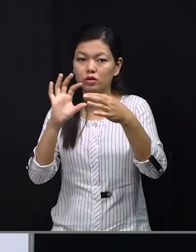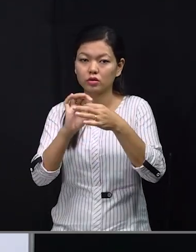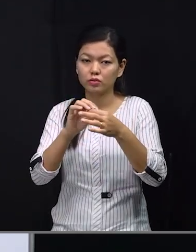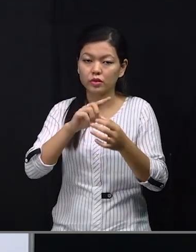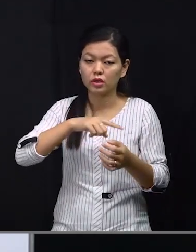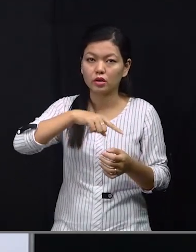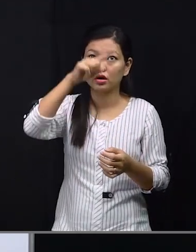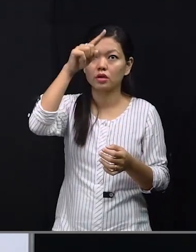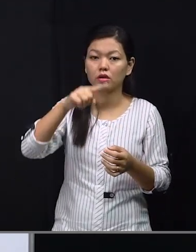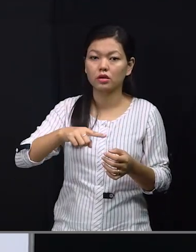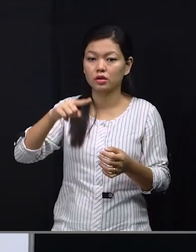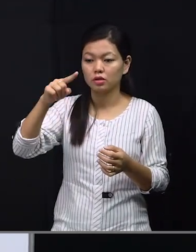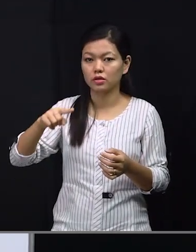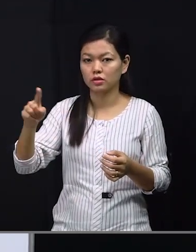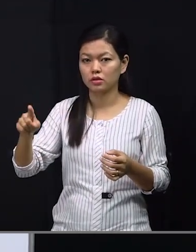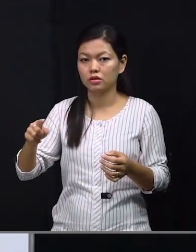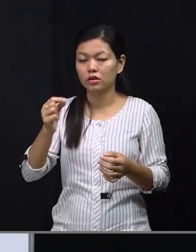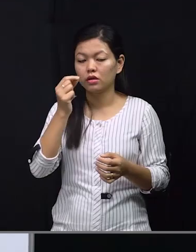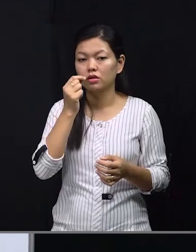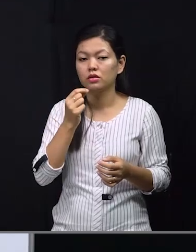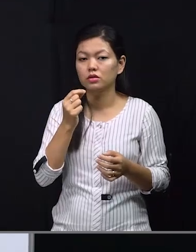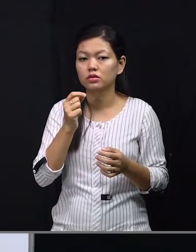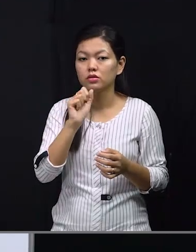the parent hydrocarbon, that is methane.